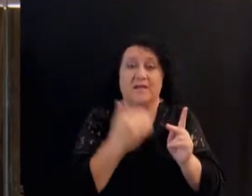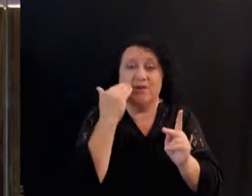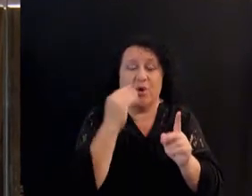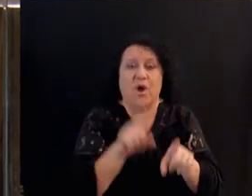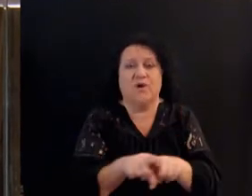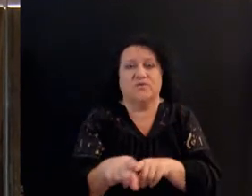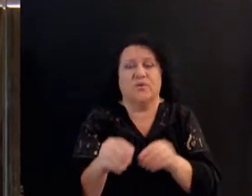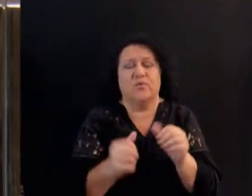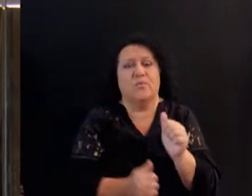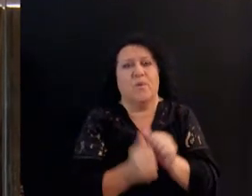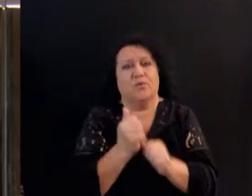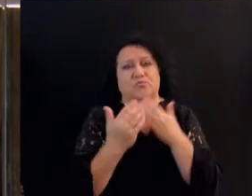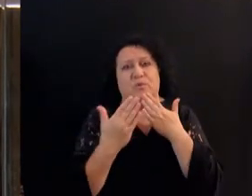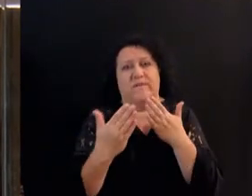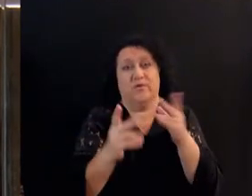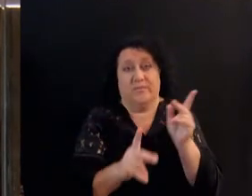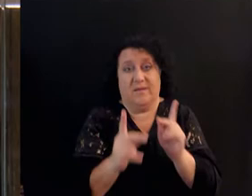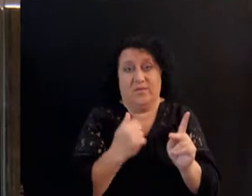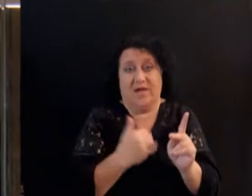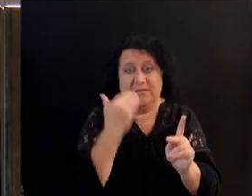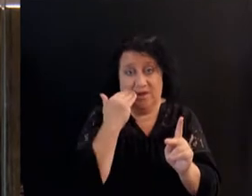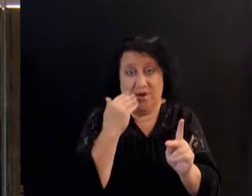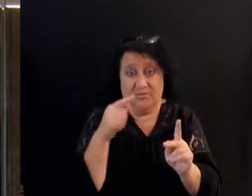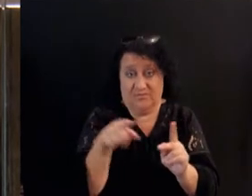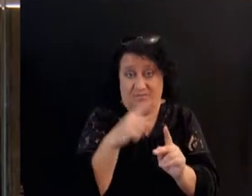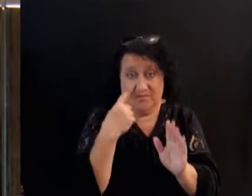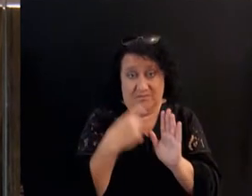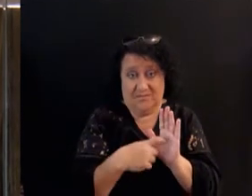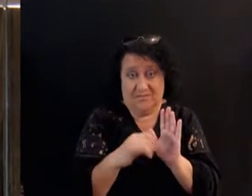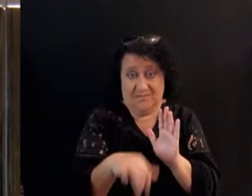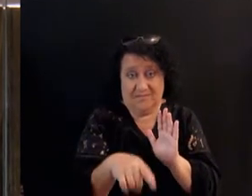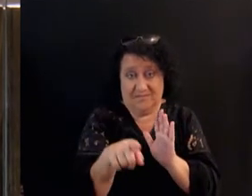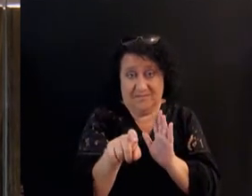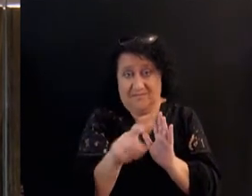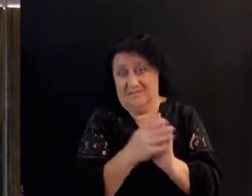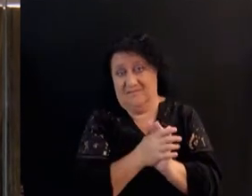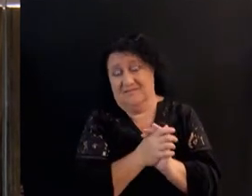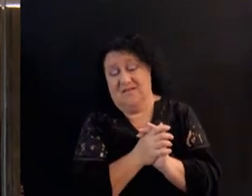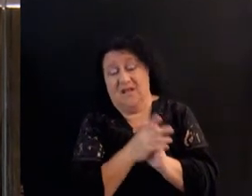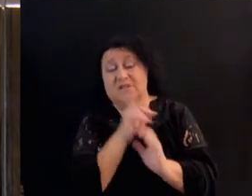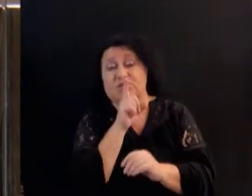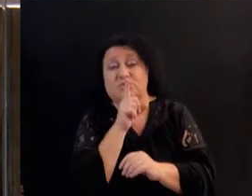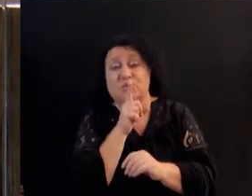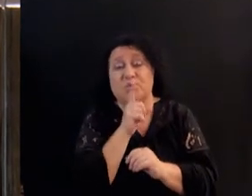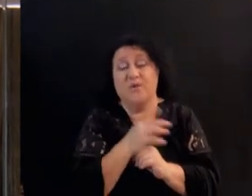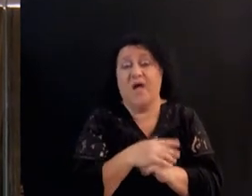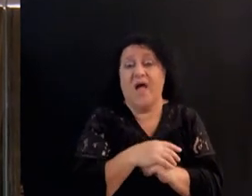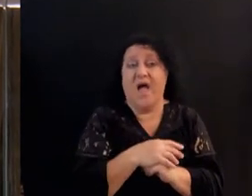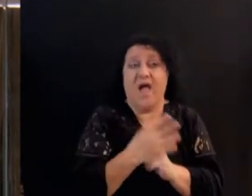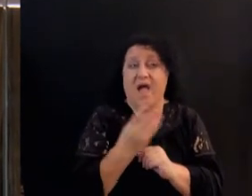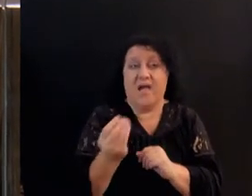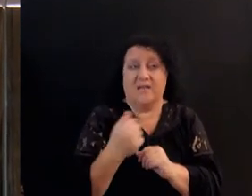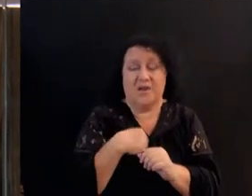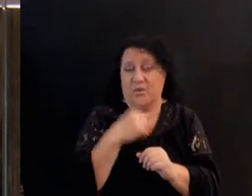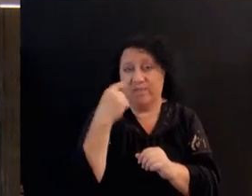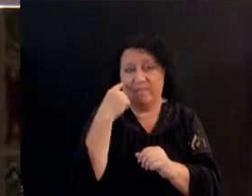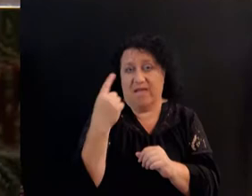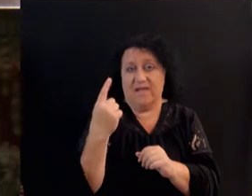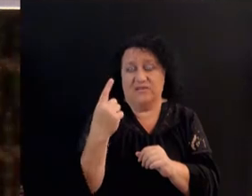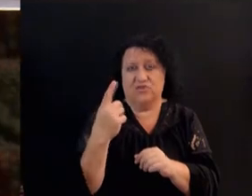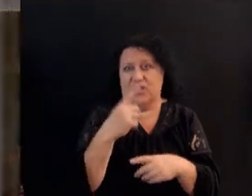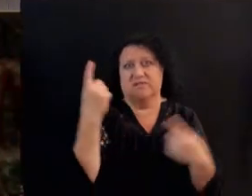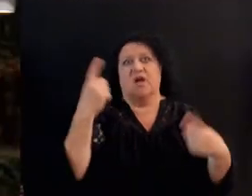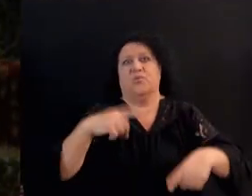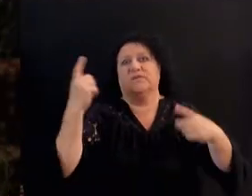grateful people I know. Anybody else testify to that? Right, it's so true. And I don't think it's a coincidence. Those two